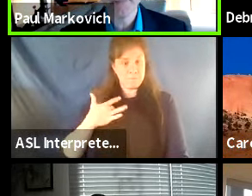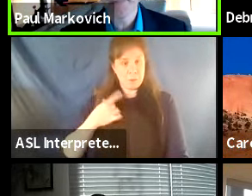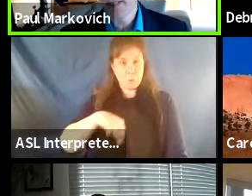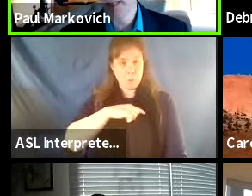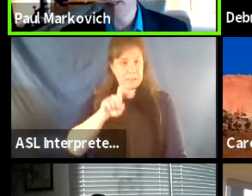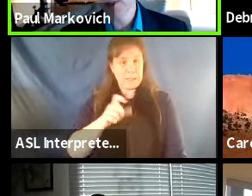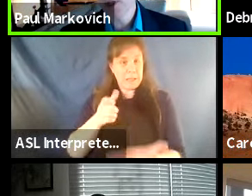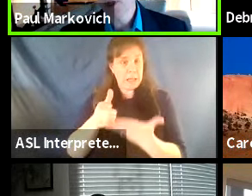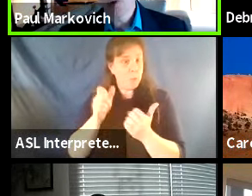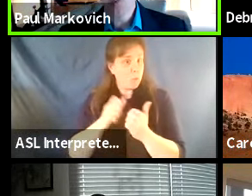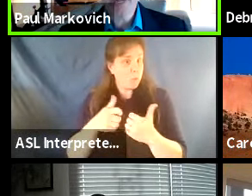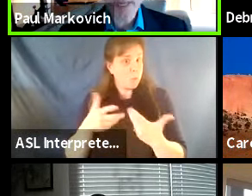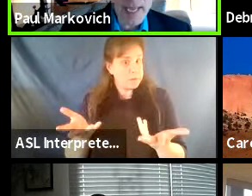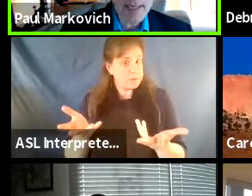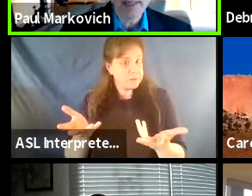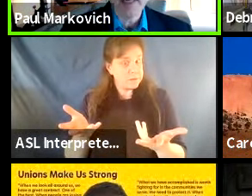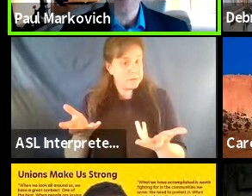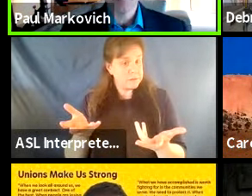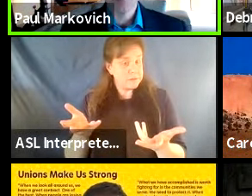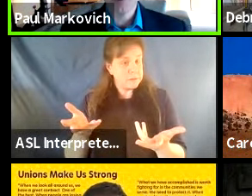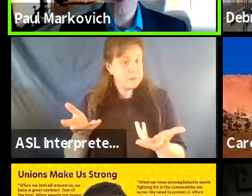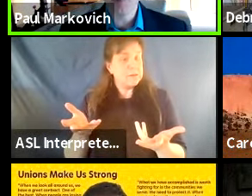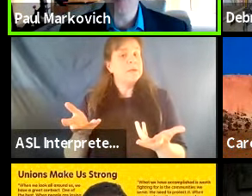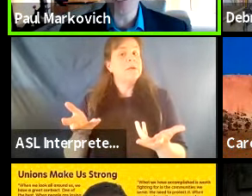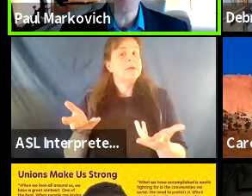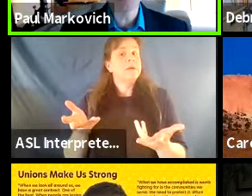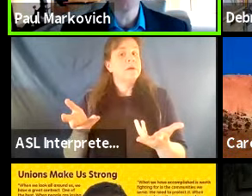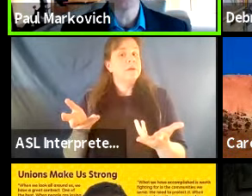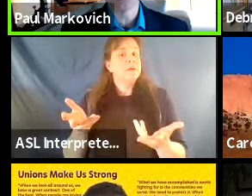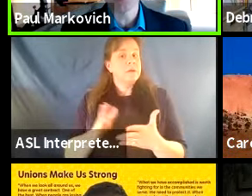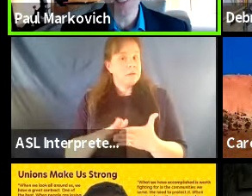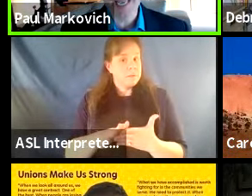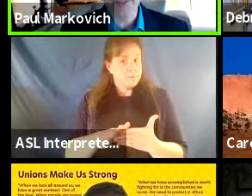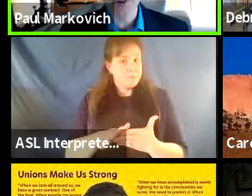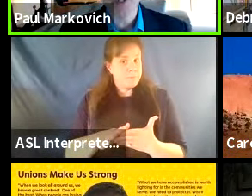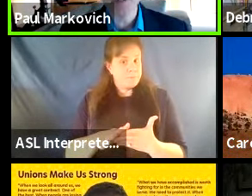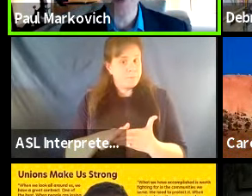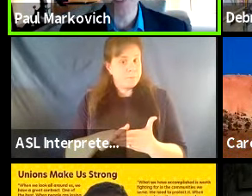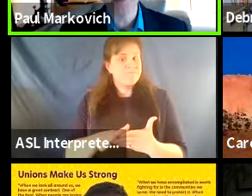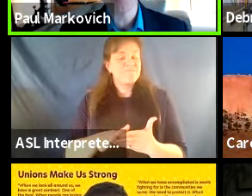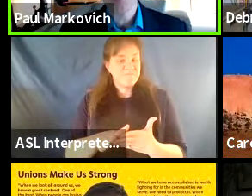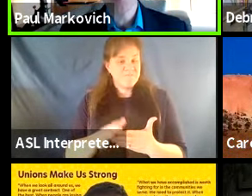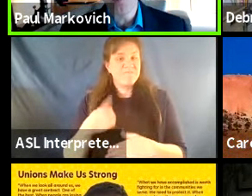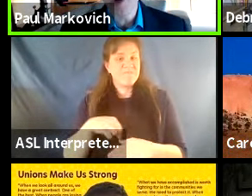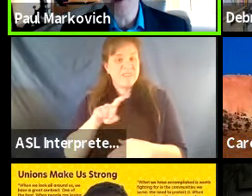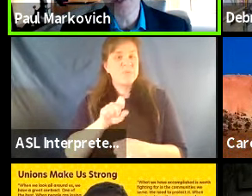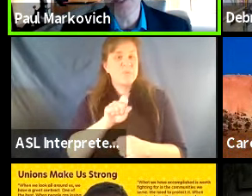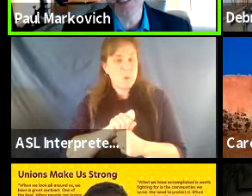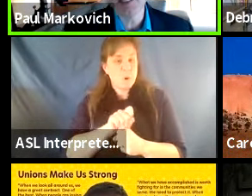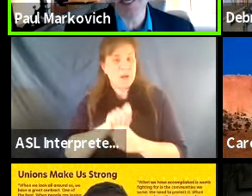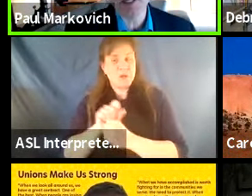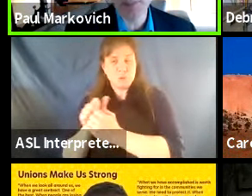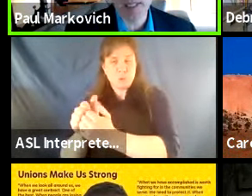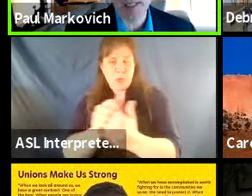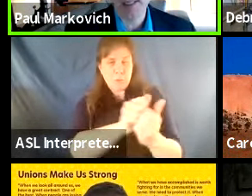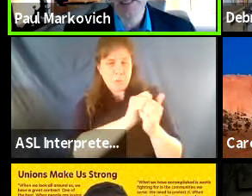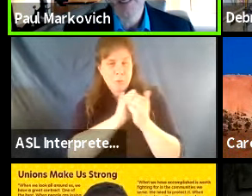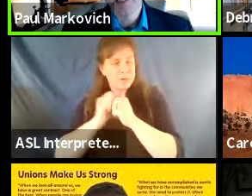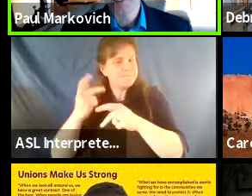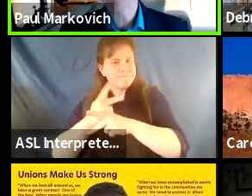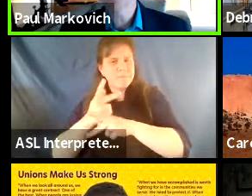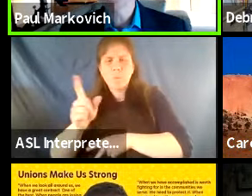with is we can get these, we're probably going to need to work together to figure out where could these sites